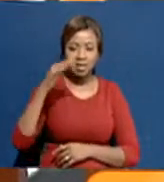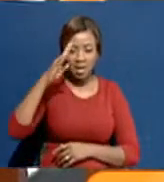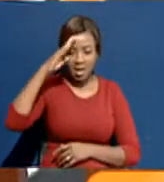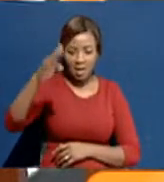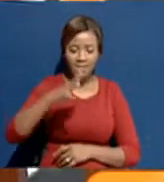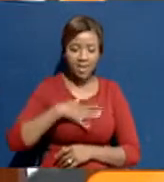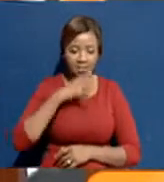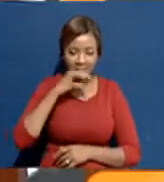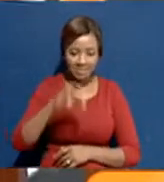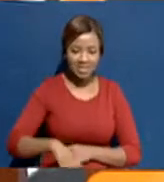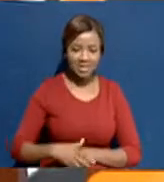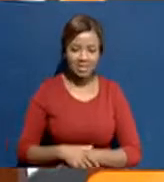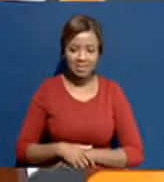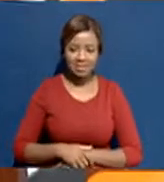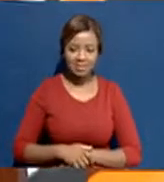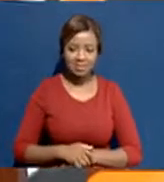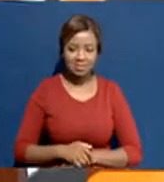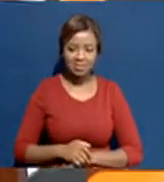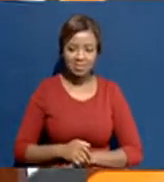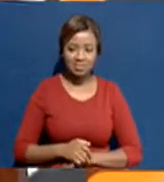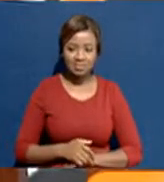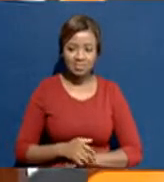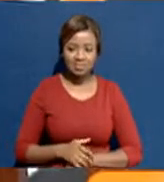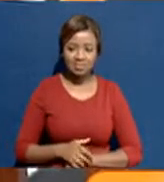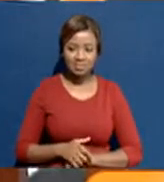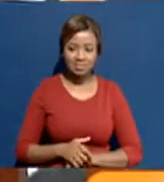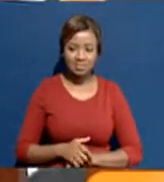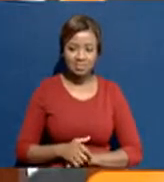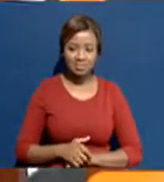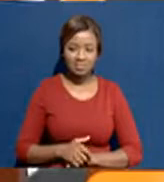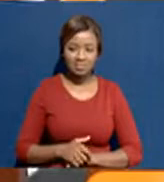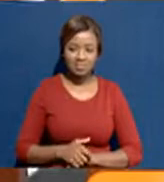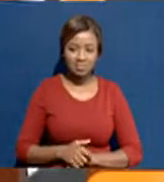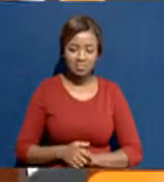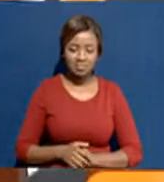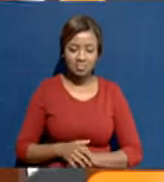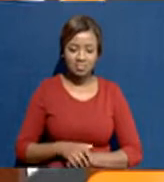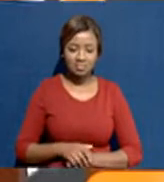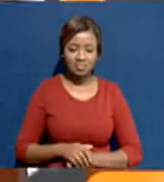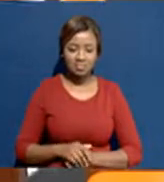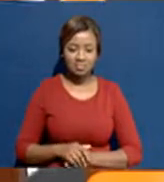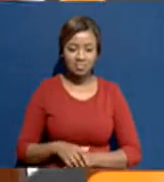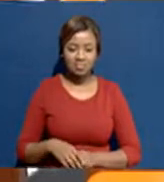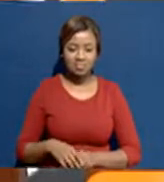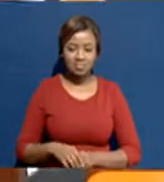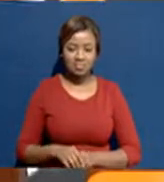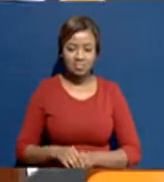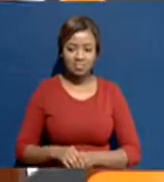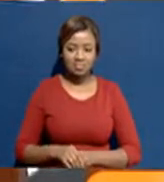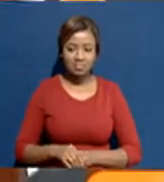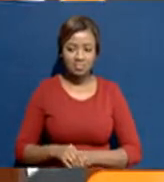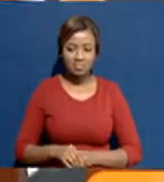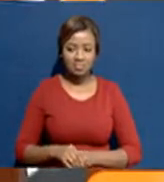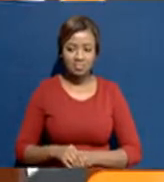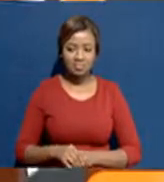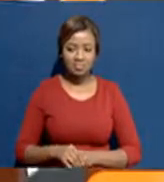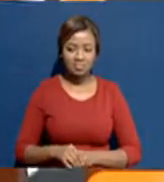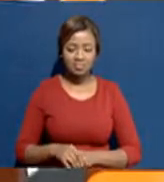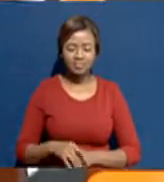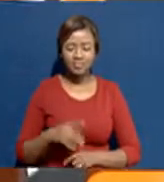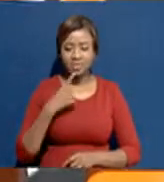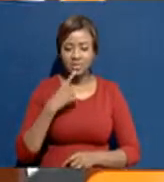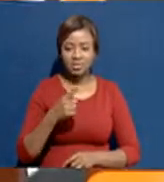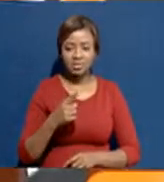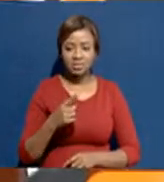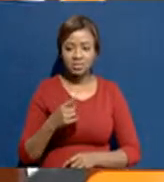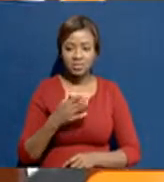Janangu. This is a man who I was blaming for taking me out of office and telling me, Habarik Janangu. I told him, I'm